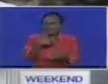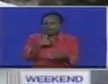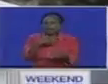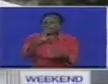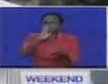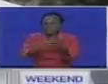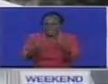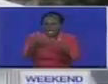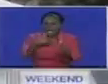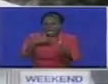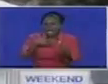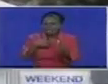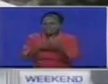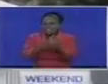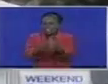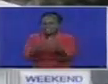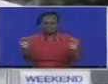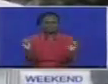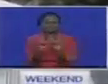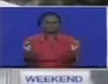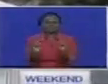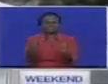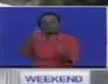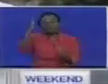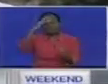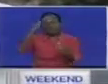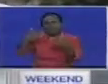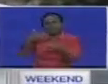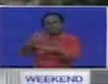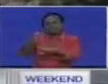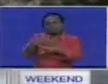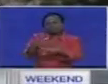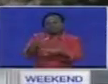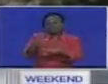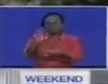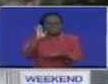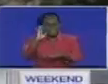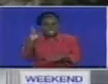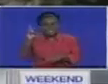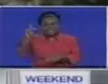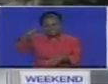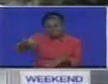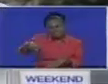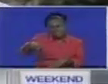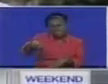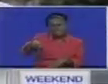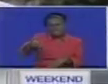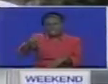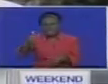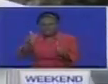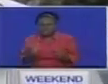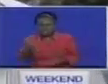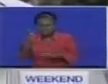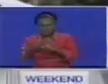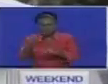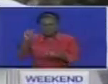without grassroots leaders. You know very well, you used to hear about so-and-so of DP, so-and-so of NAC.